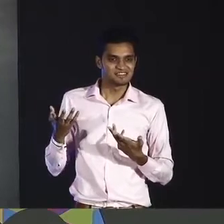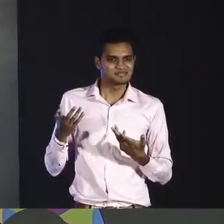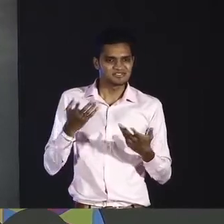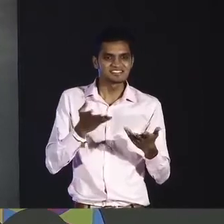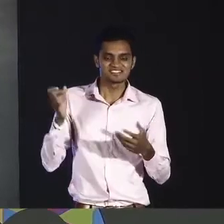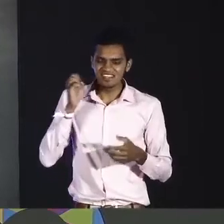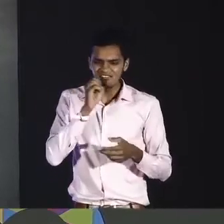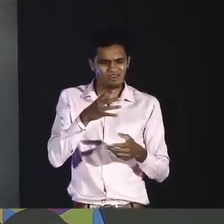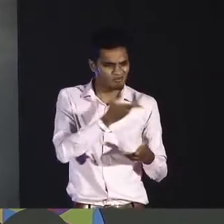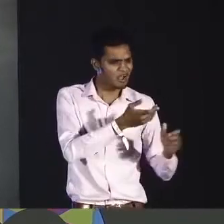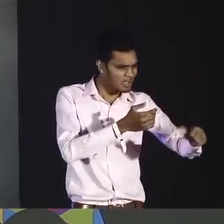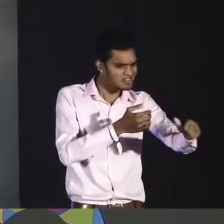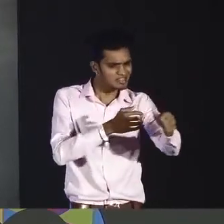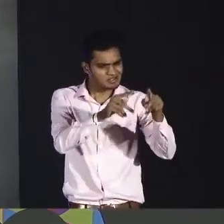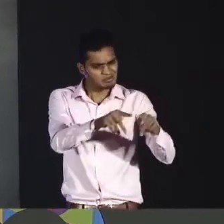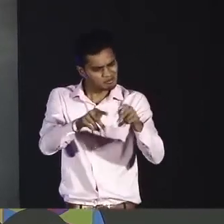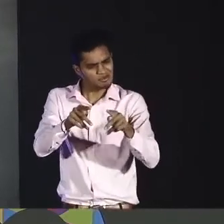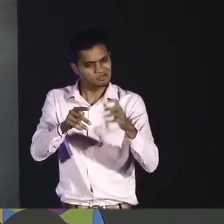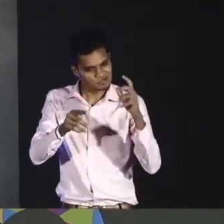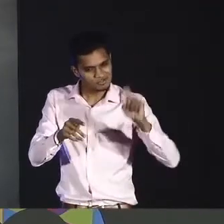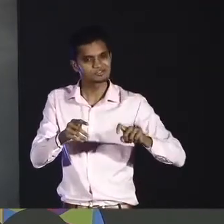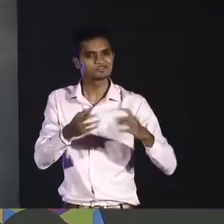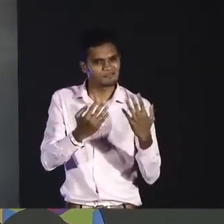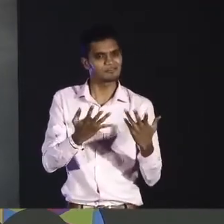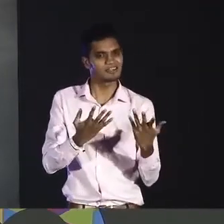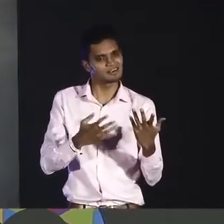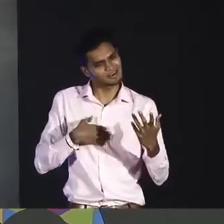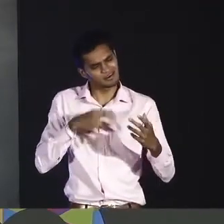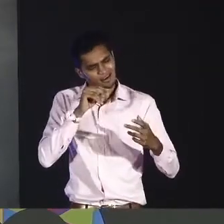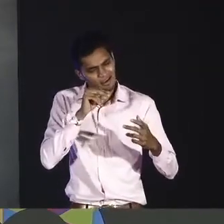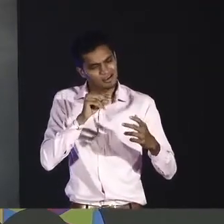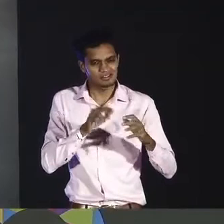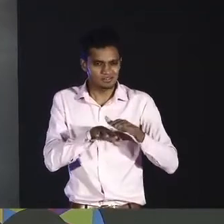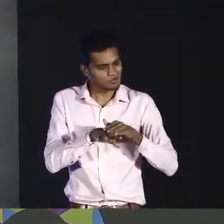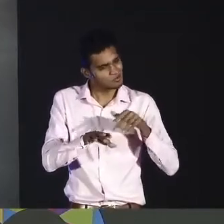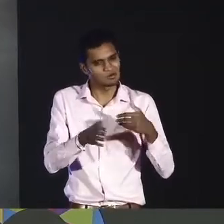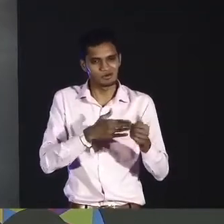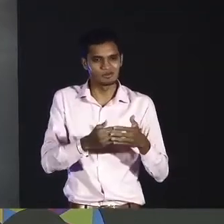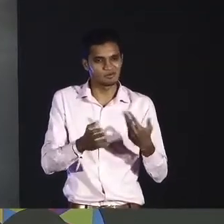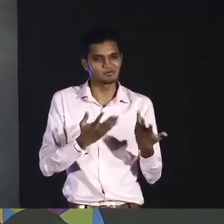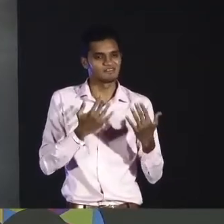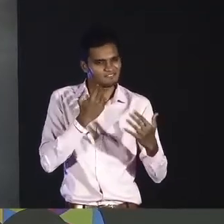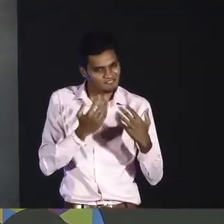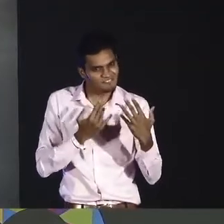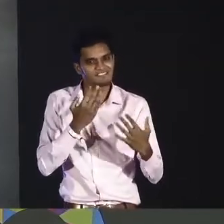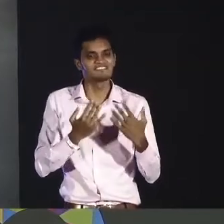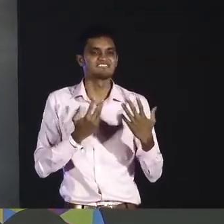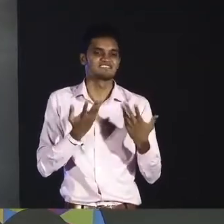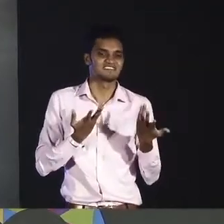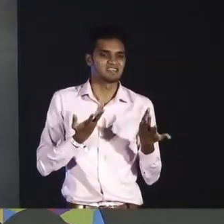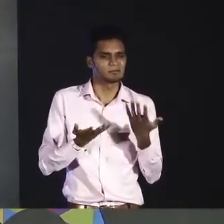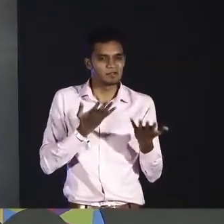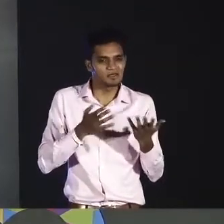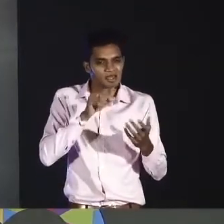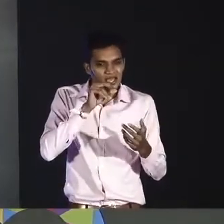minutes rather than making an assumption where a person wants to go? The most decent thing you could have done is wait for a person with speech impairment to complete